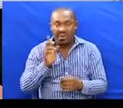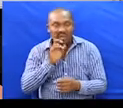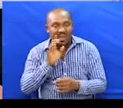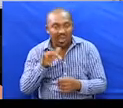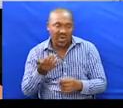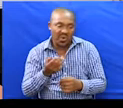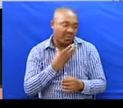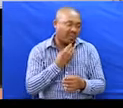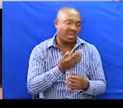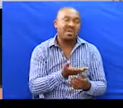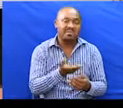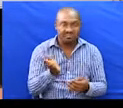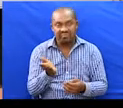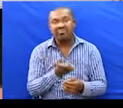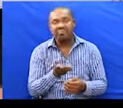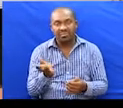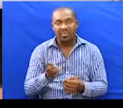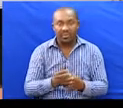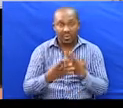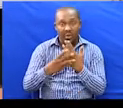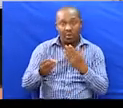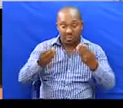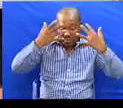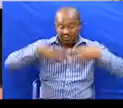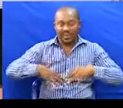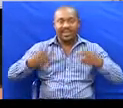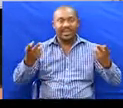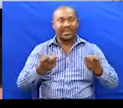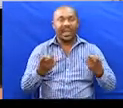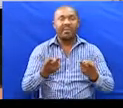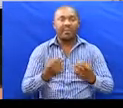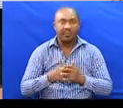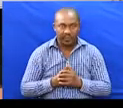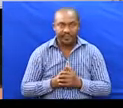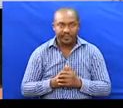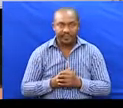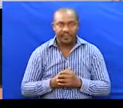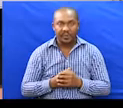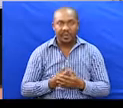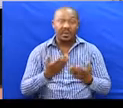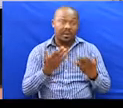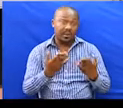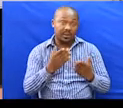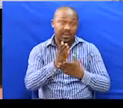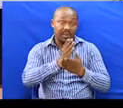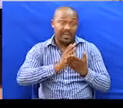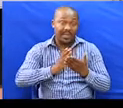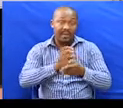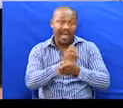father. At the same time, my dear students, there are some of the